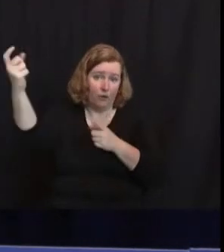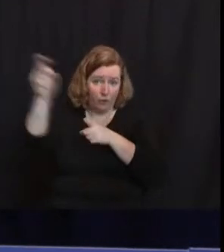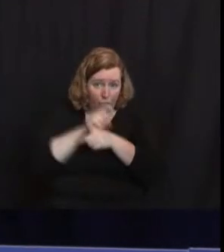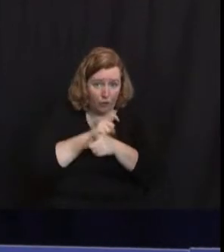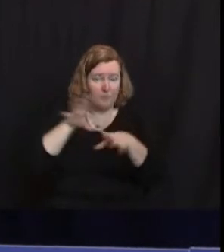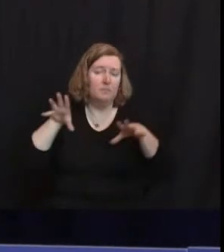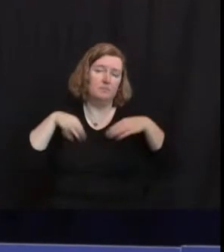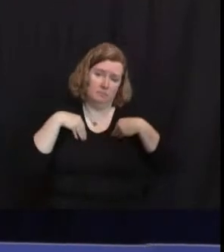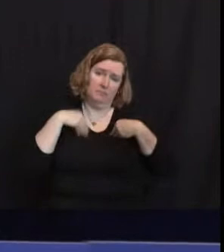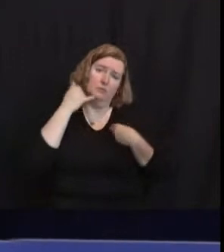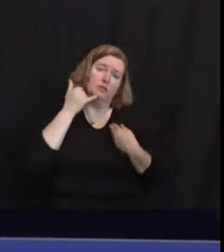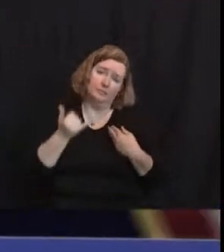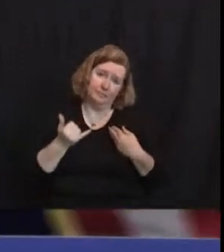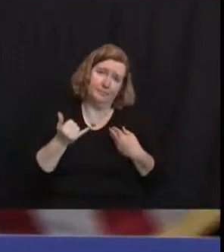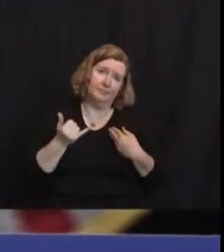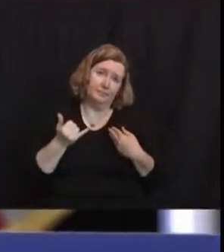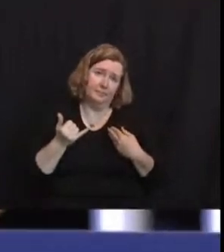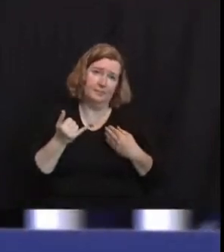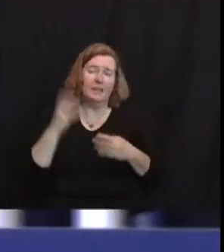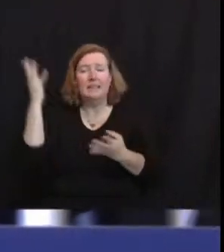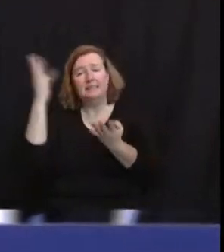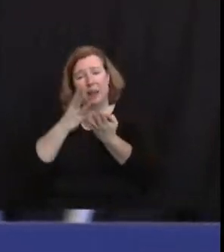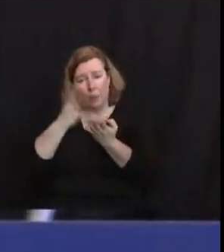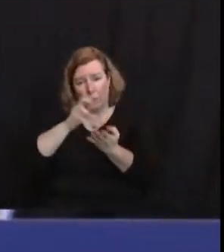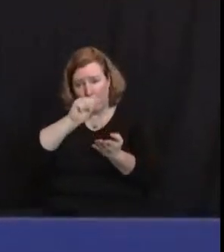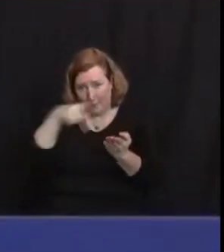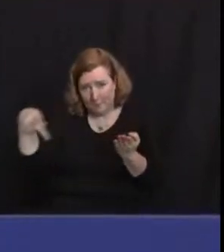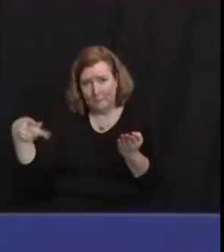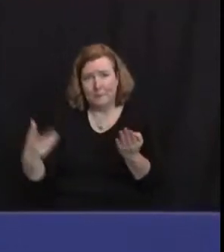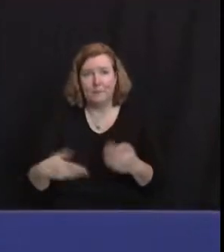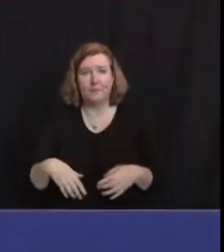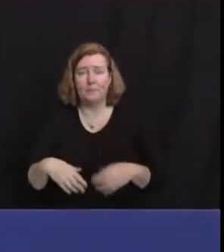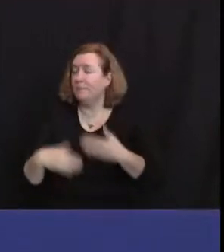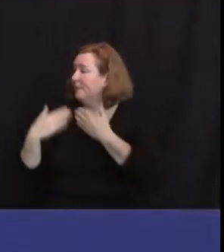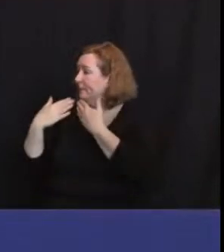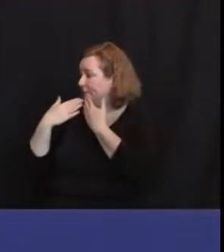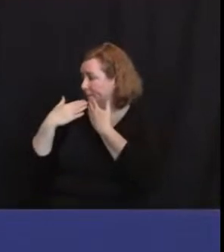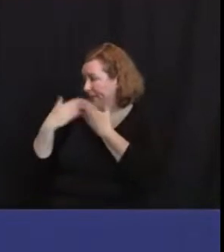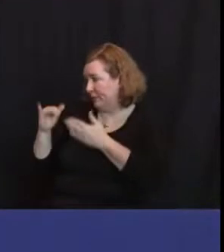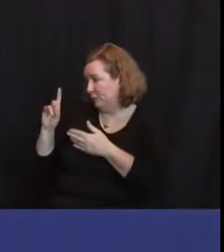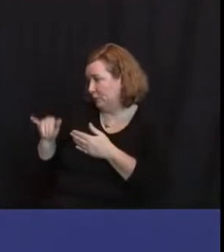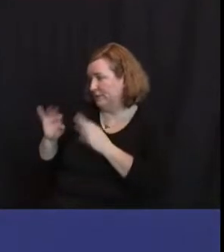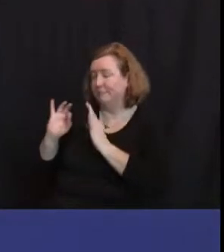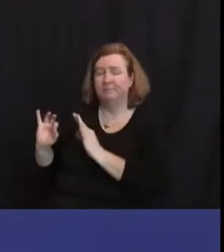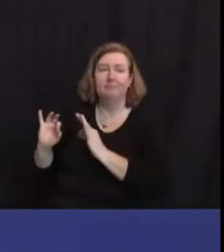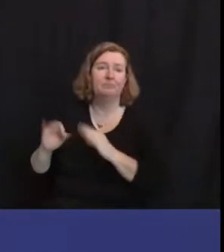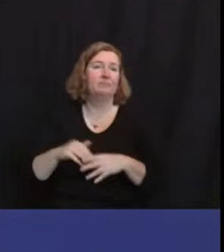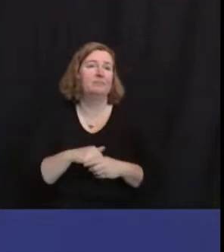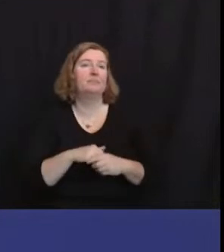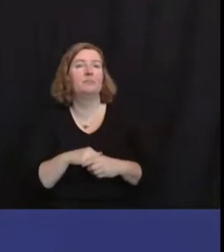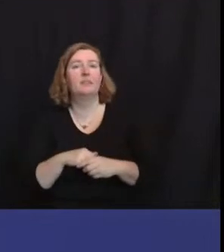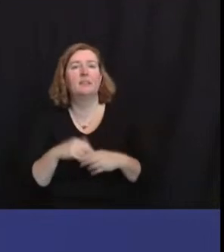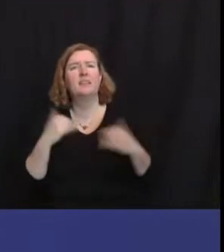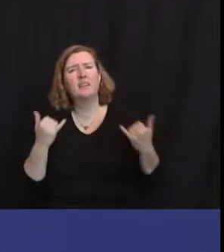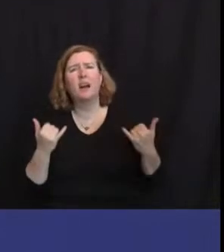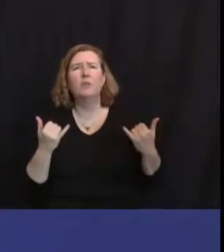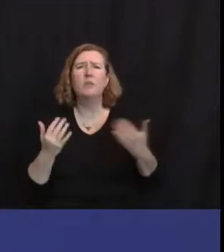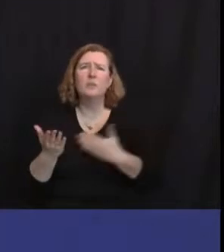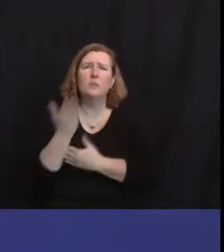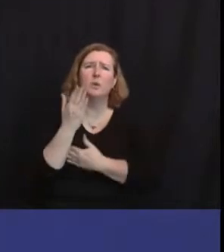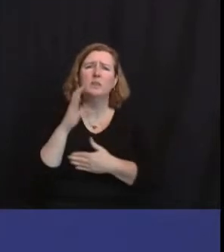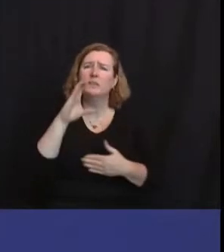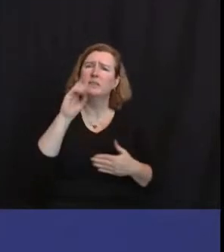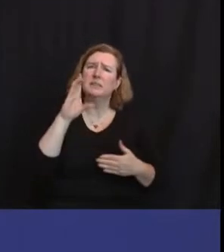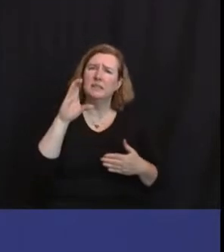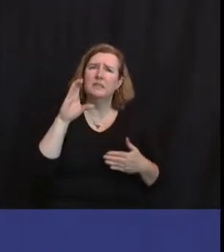you. Judy, thank you. A couple of quick things. Number one, I think the CDC director said this morning the UK variant is now the dominant strain in America,